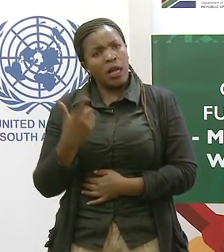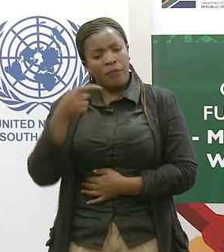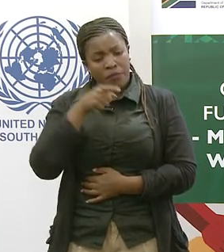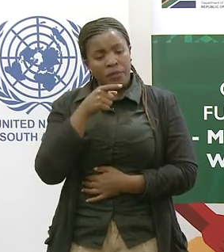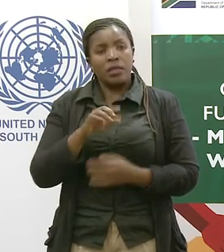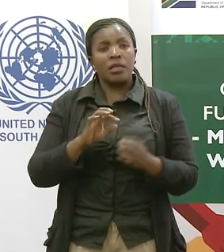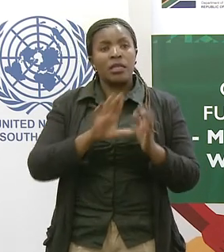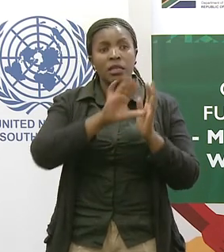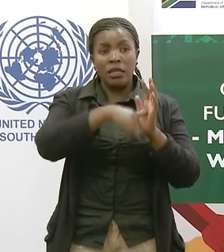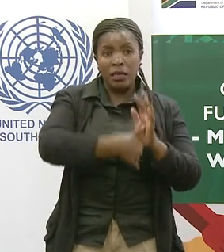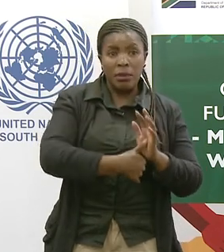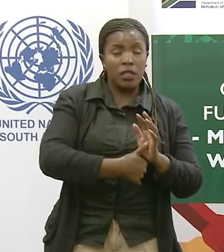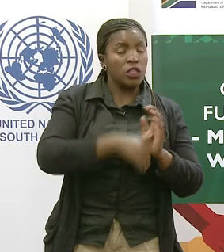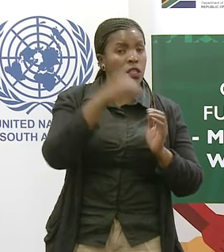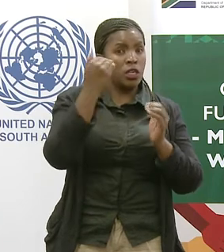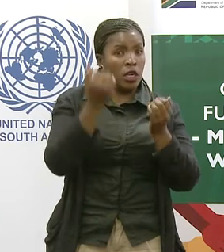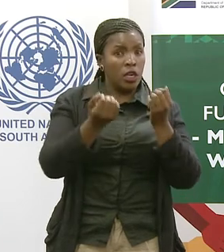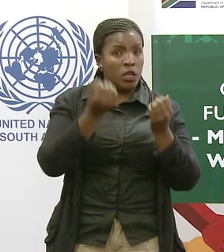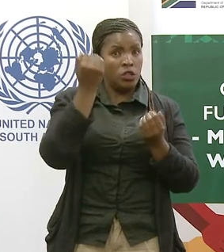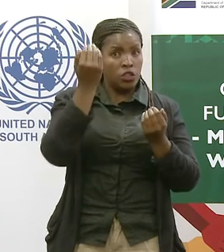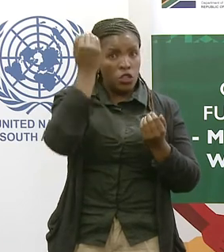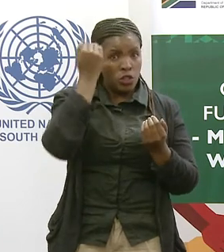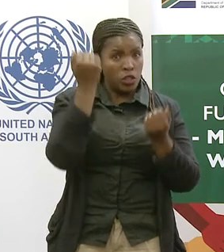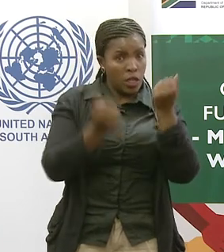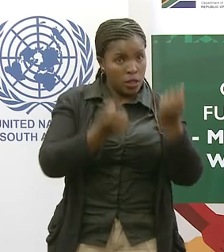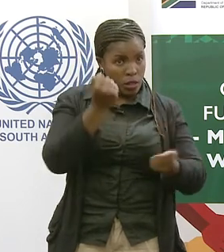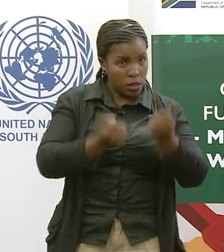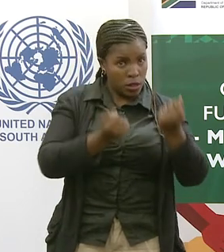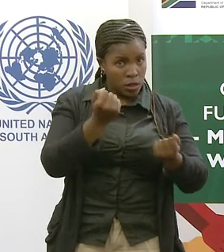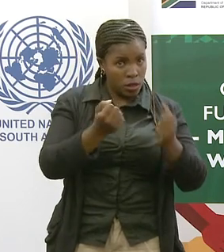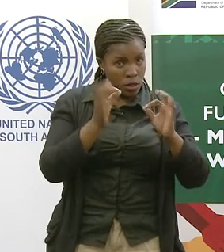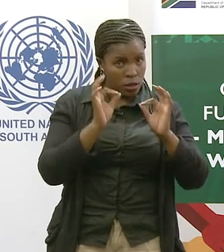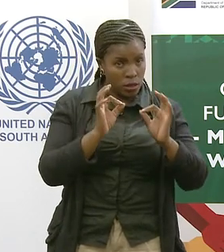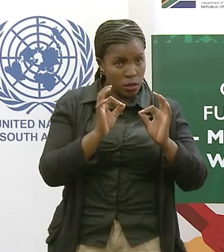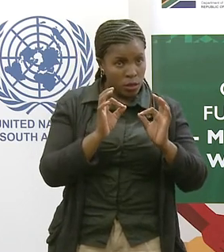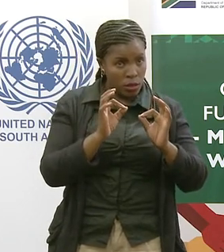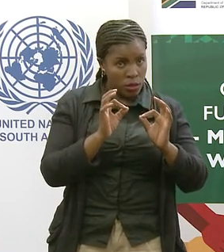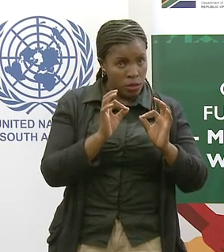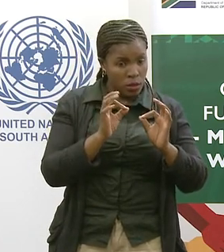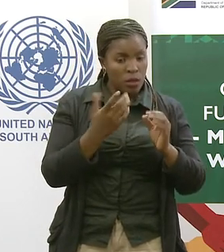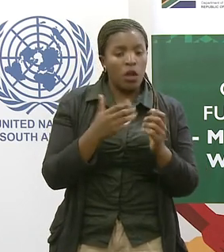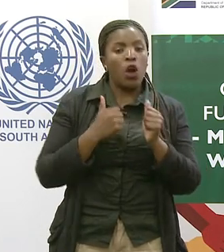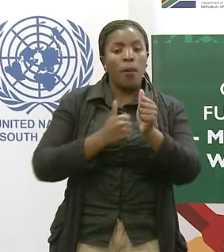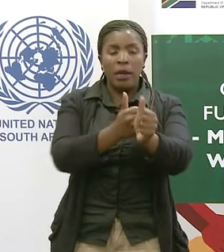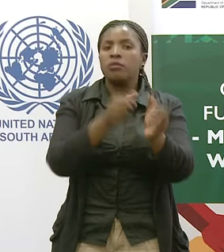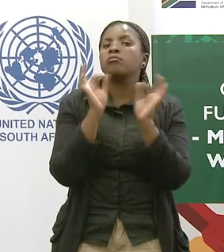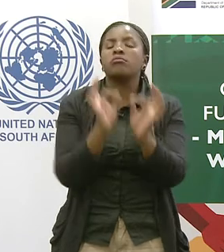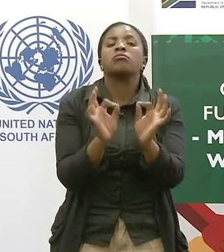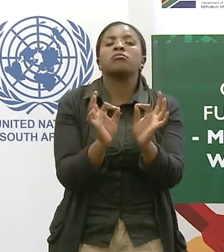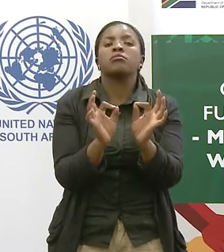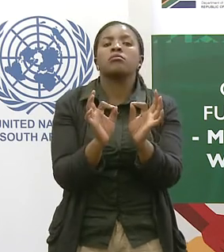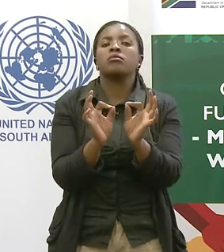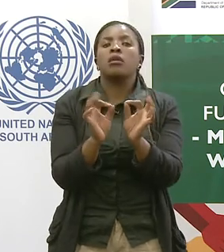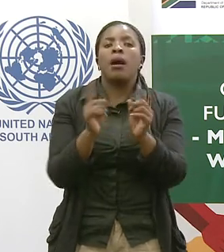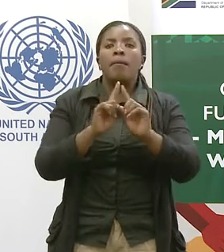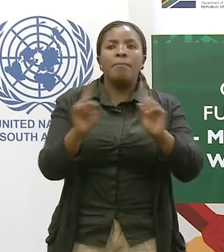that interrogates the limits of compliance. Compliance is great, but compliance is not going to produce